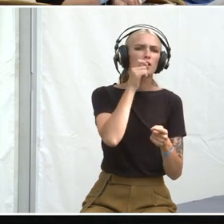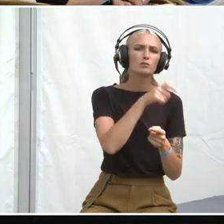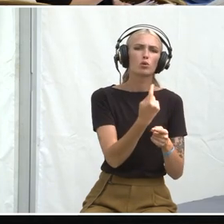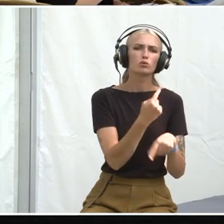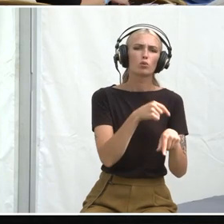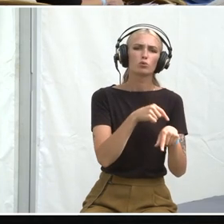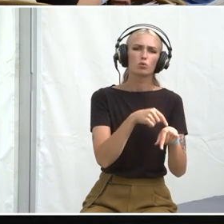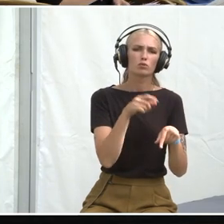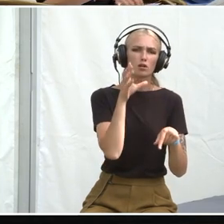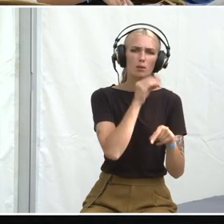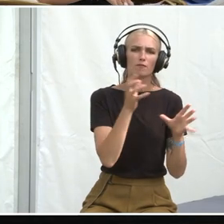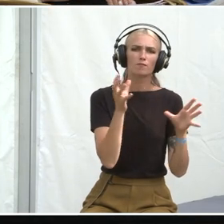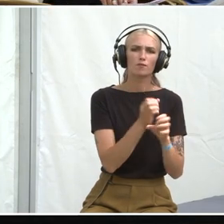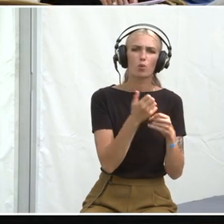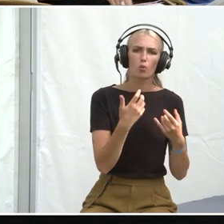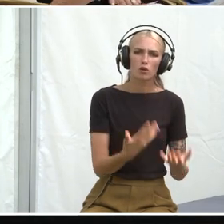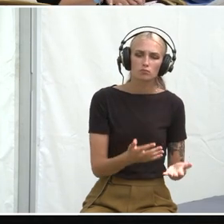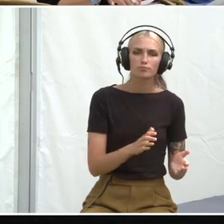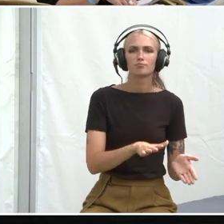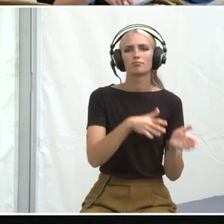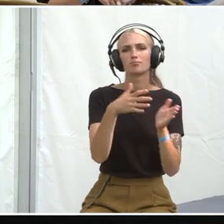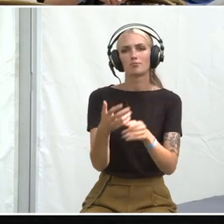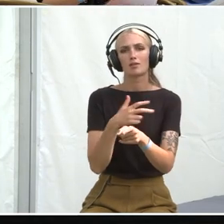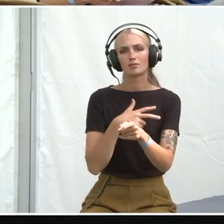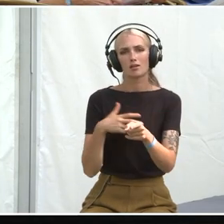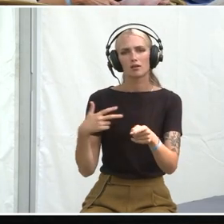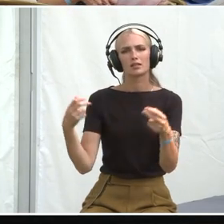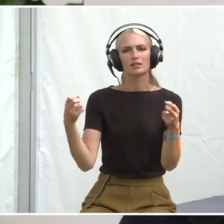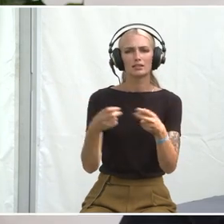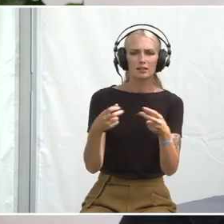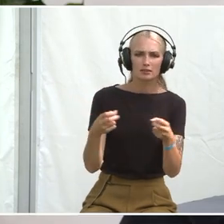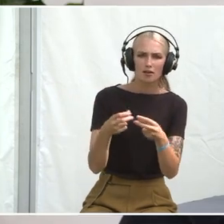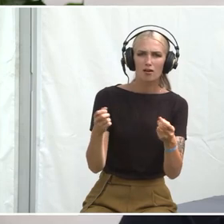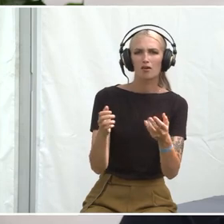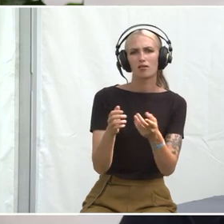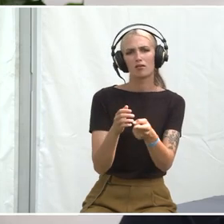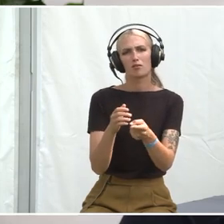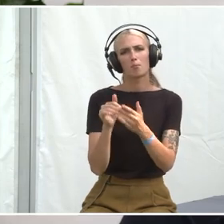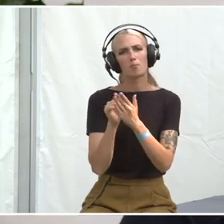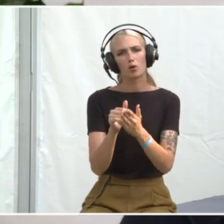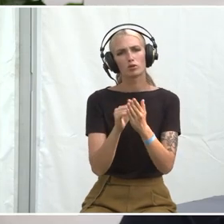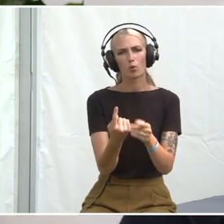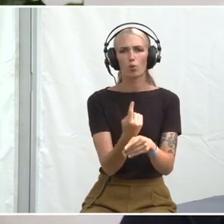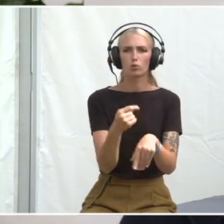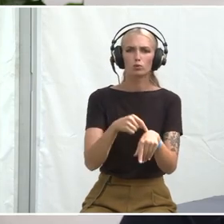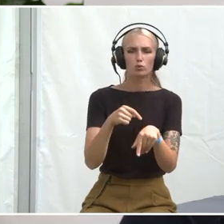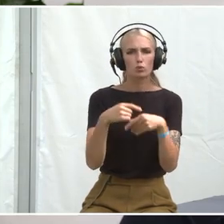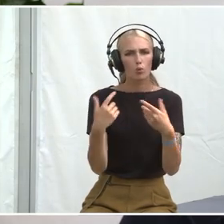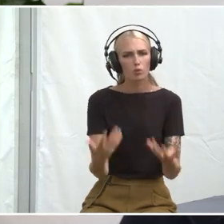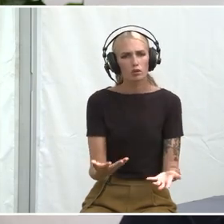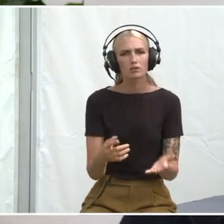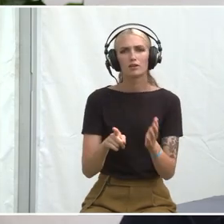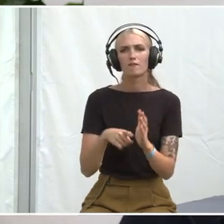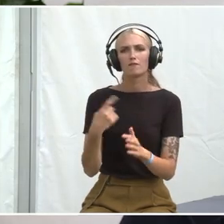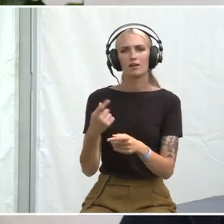between technology and youth loneliness in Denmark, loneliness and marginalized groups outside the mainstream in